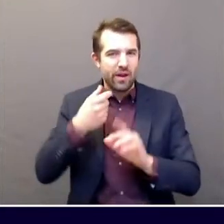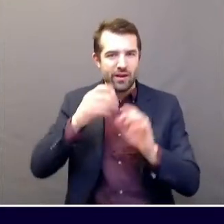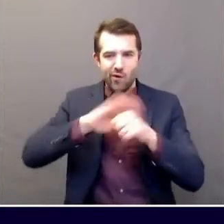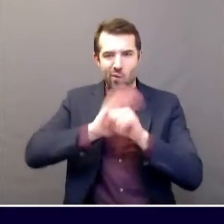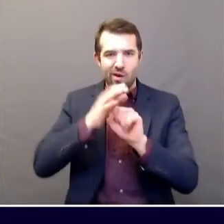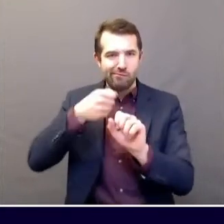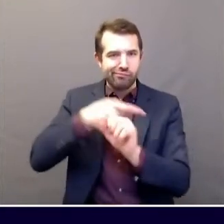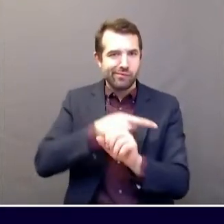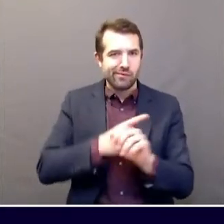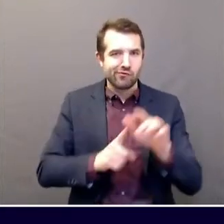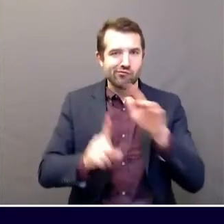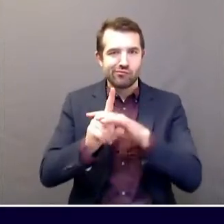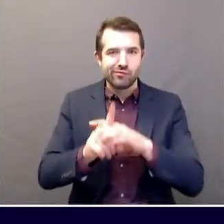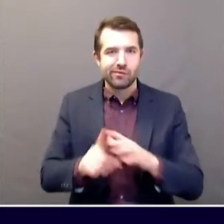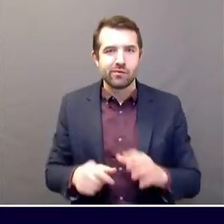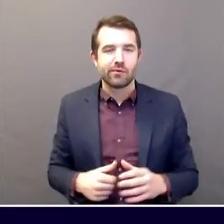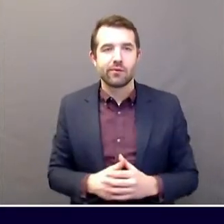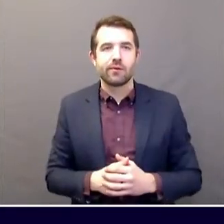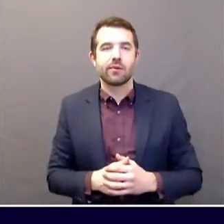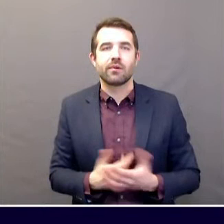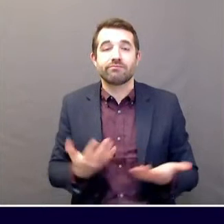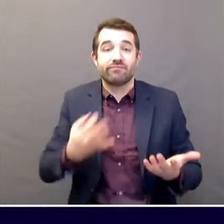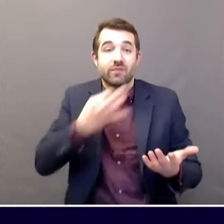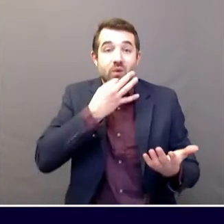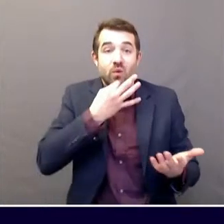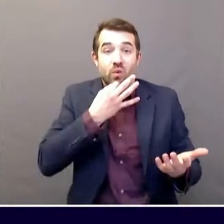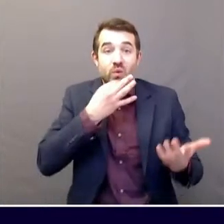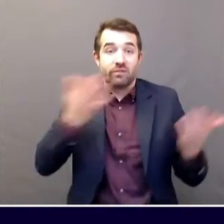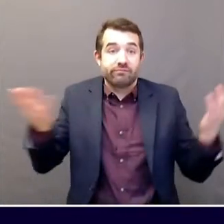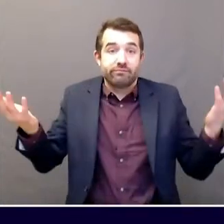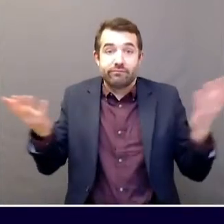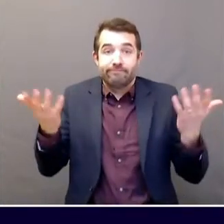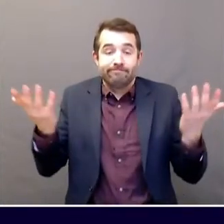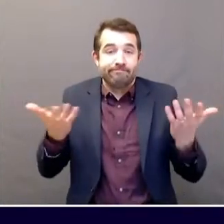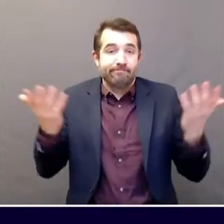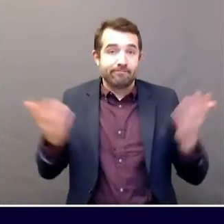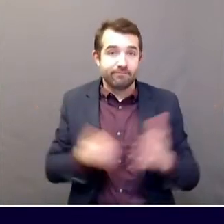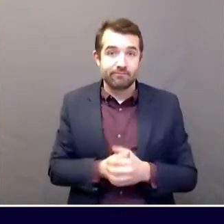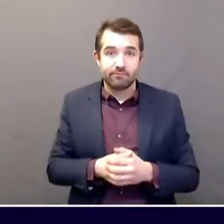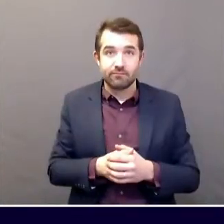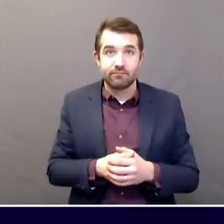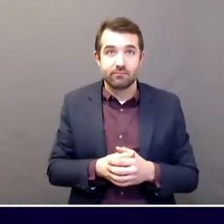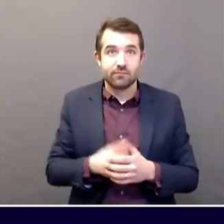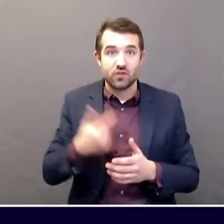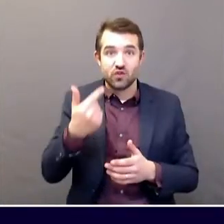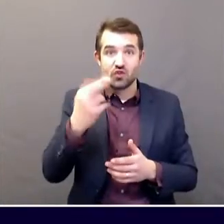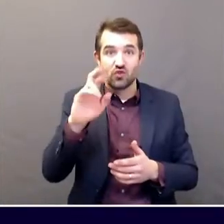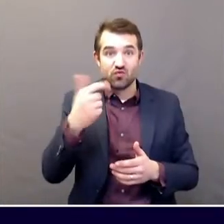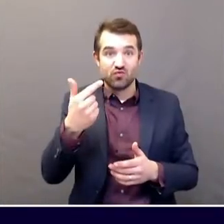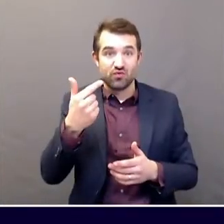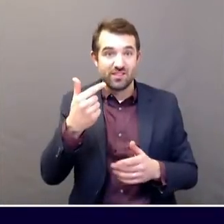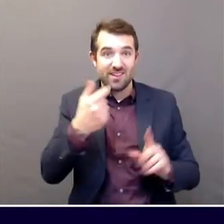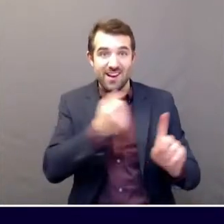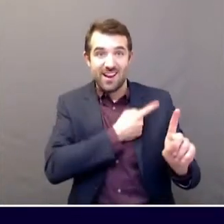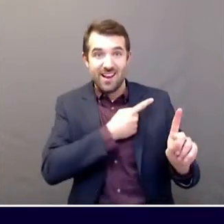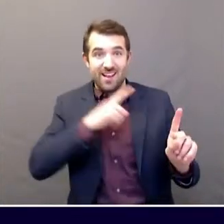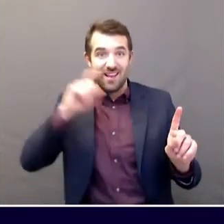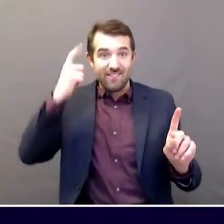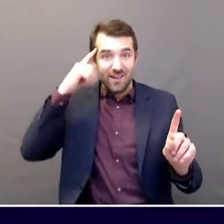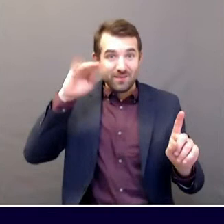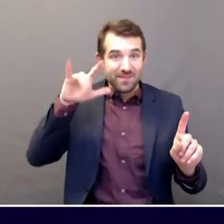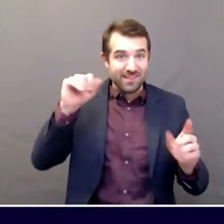early to tell, Patty. There may be, as Greg's previous question and the governor noted, there may be changes that have to be